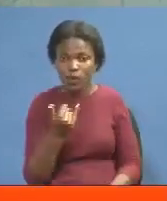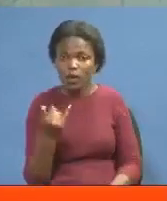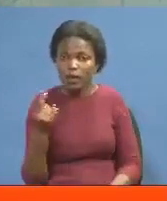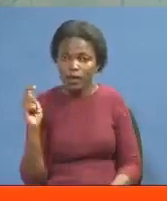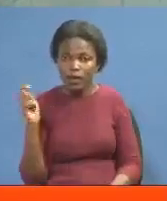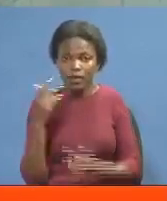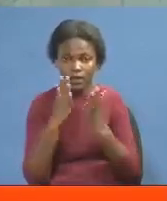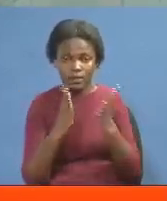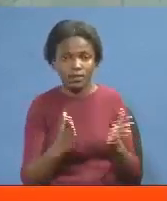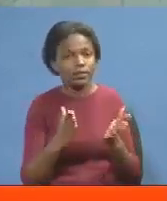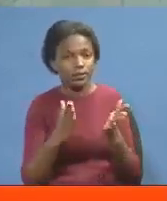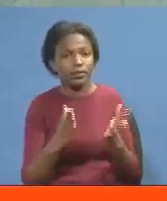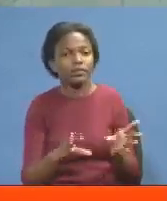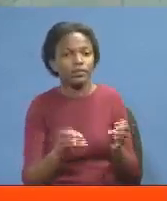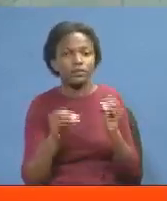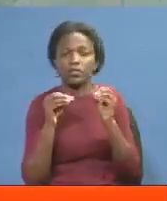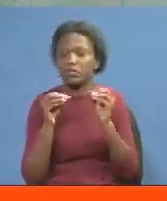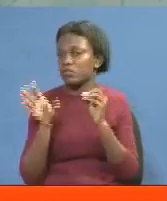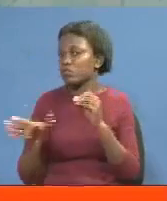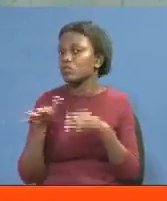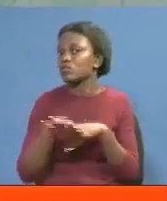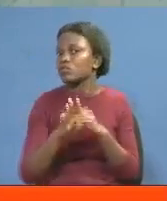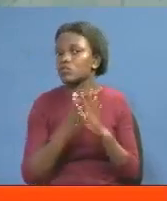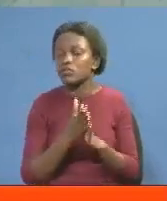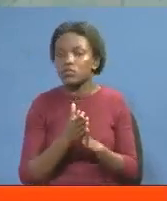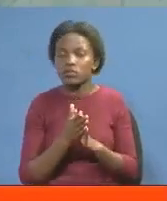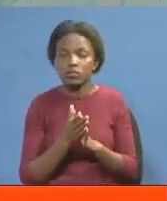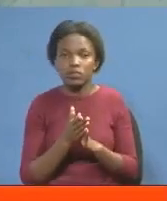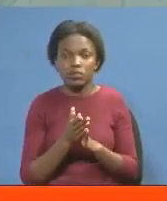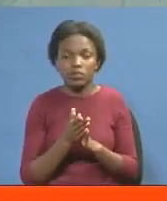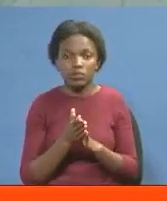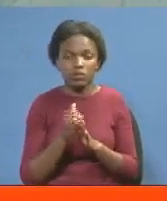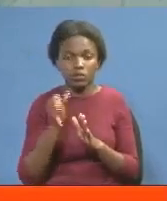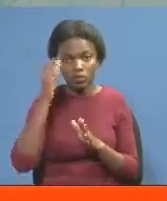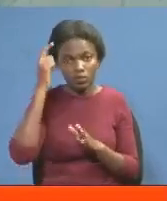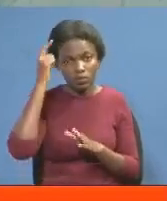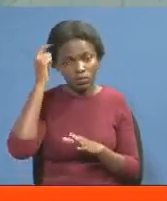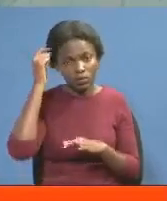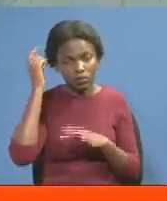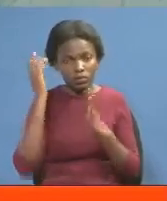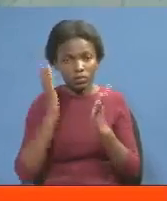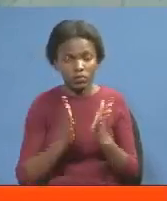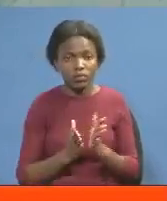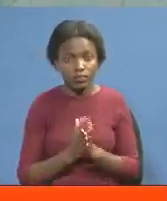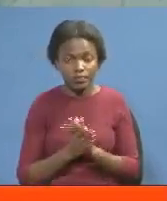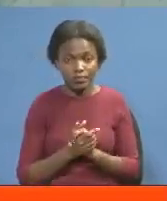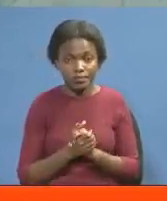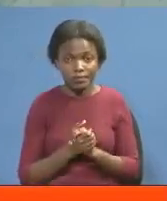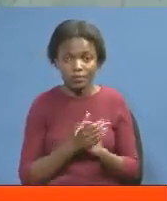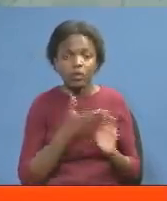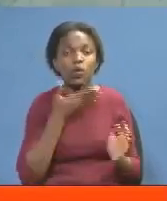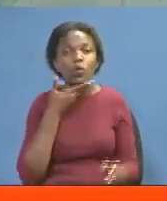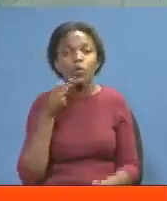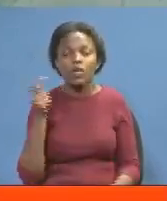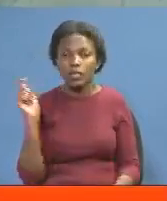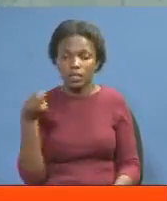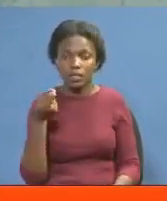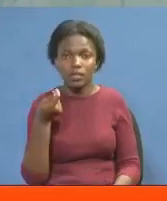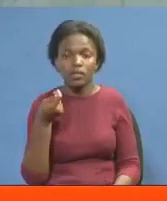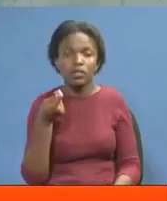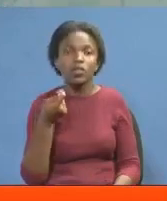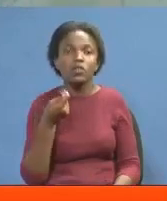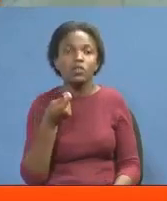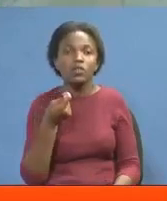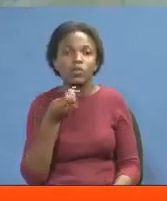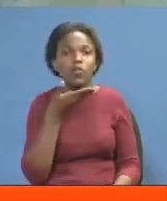are occupying you. But I'll tell you, regular and normal Somalis and average Somalis want Kenya, want the help